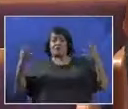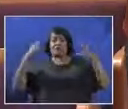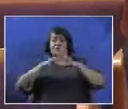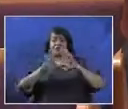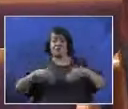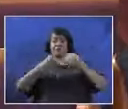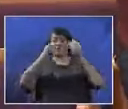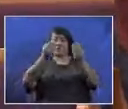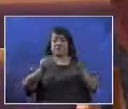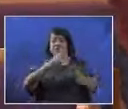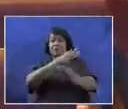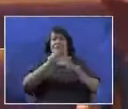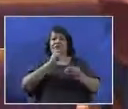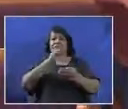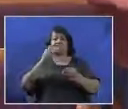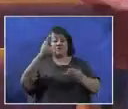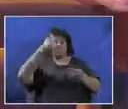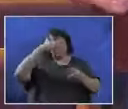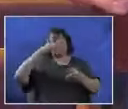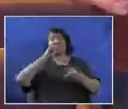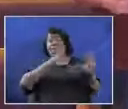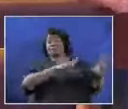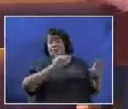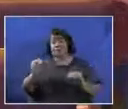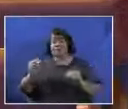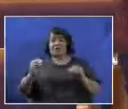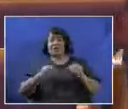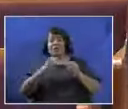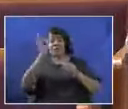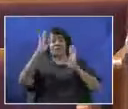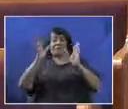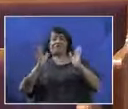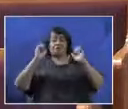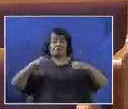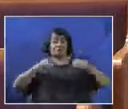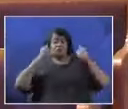give together, and don't go anywhere. Rev has a powerful